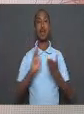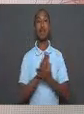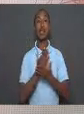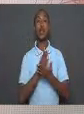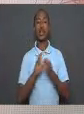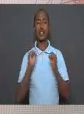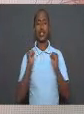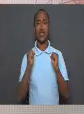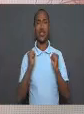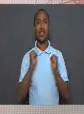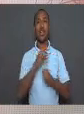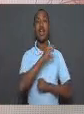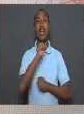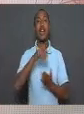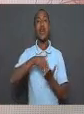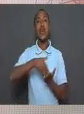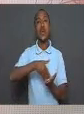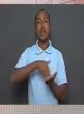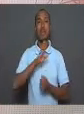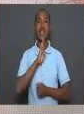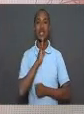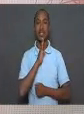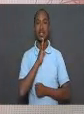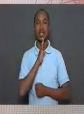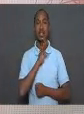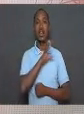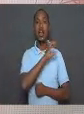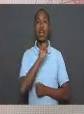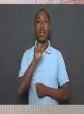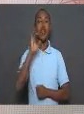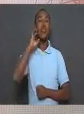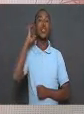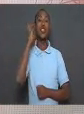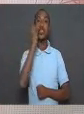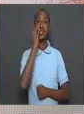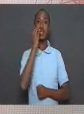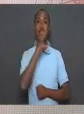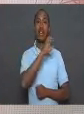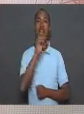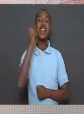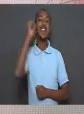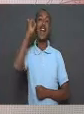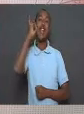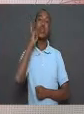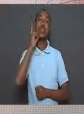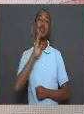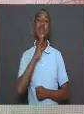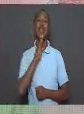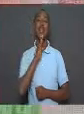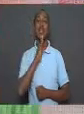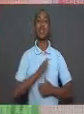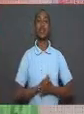between strong and weak bases and concentrated and dilute